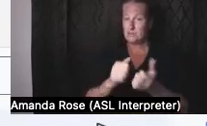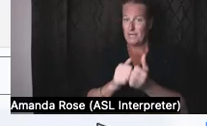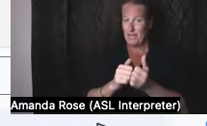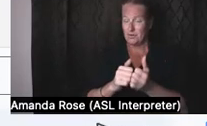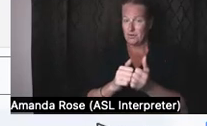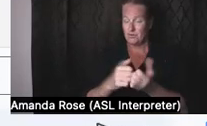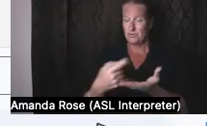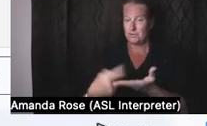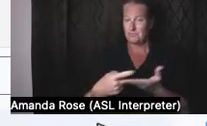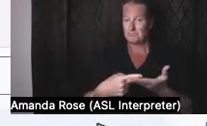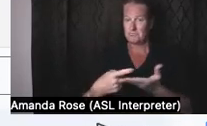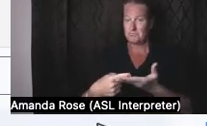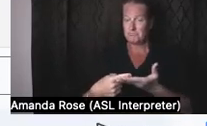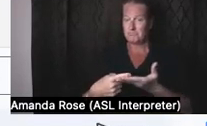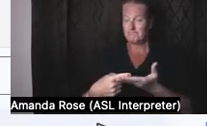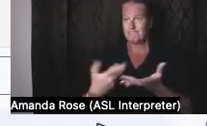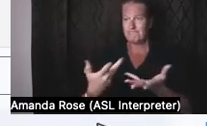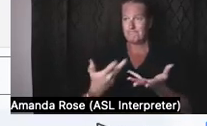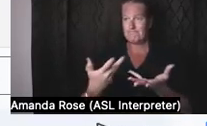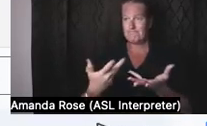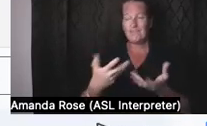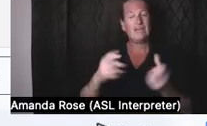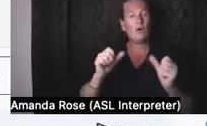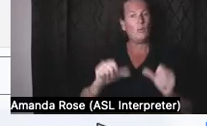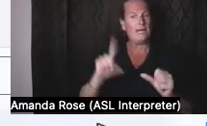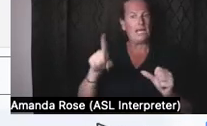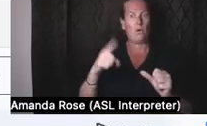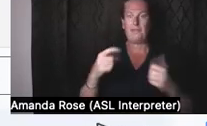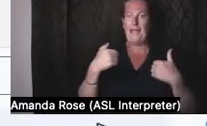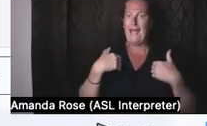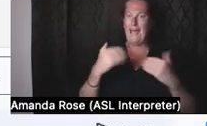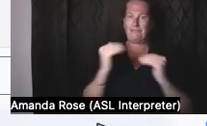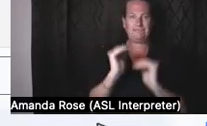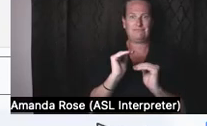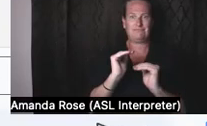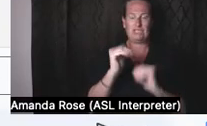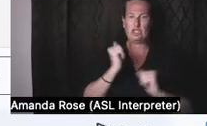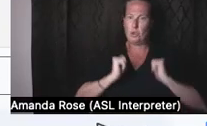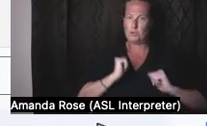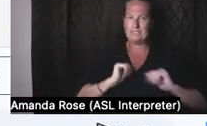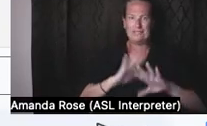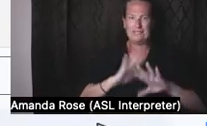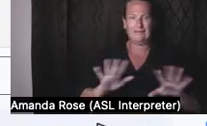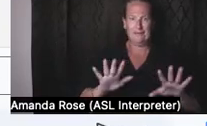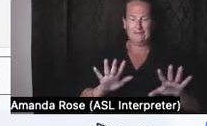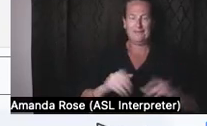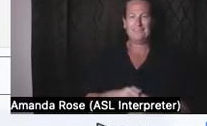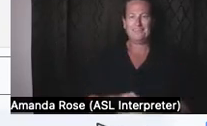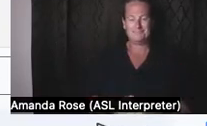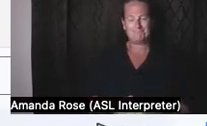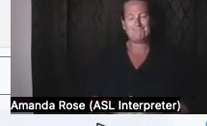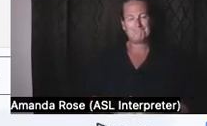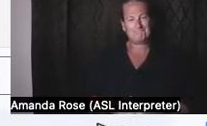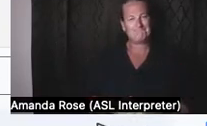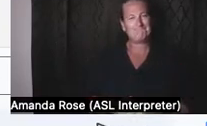know. We can only do so many shows, right? Yeah, exactly. Yeah. Okay. Yeah.